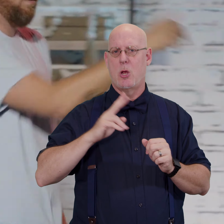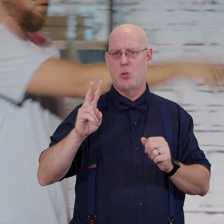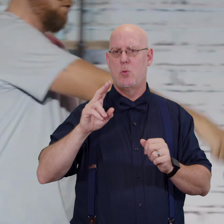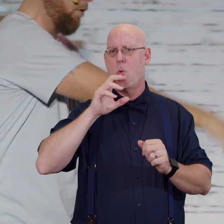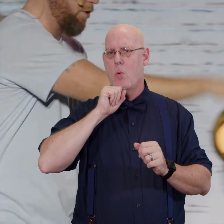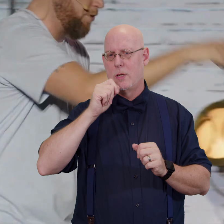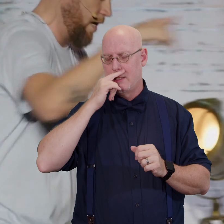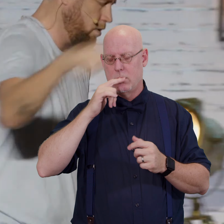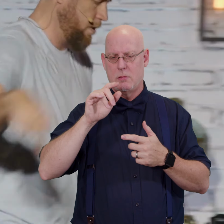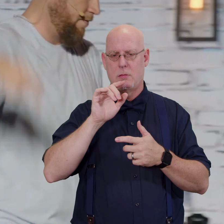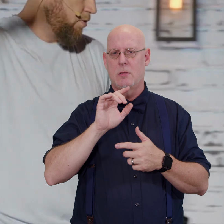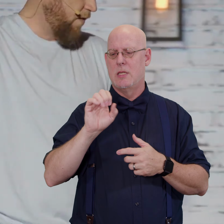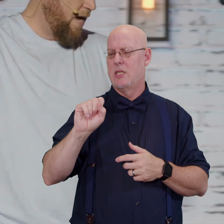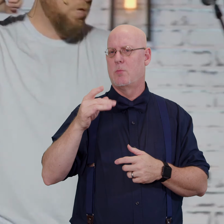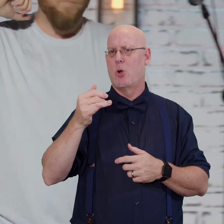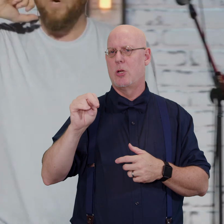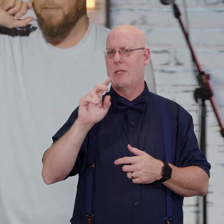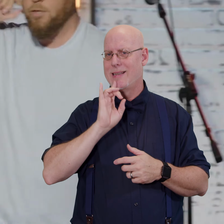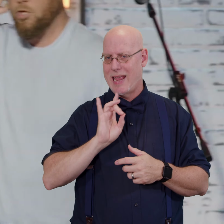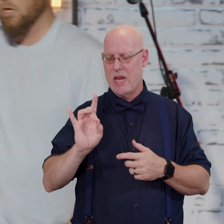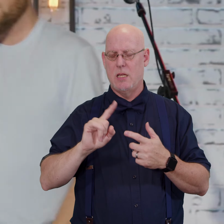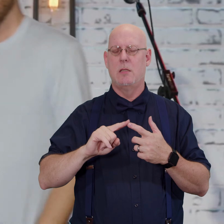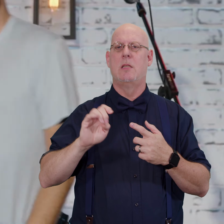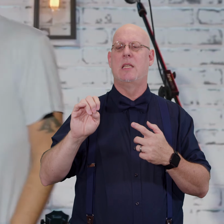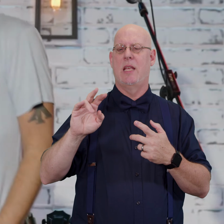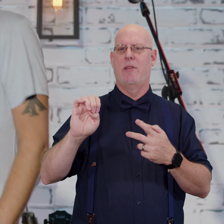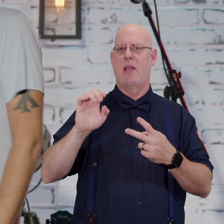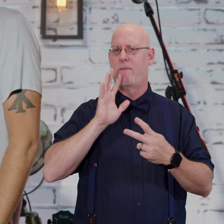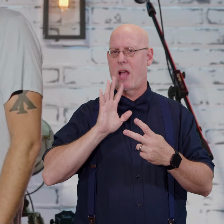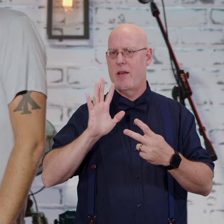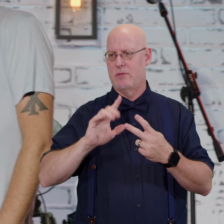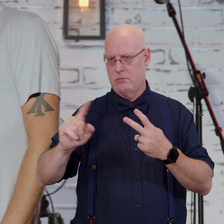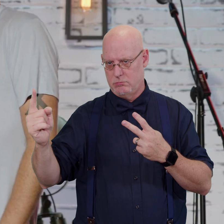kids, Spurgeon who's 8, Evie who's 5, come with me to church.